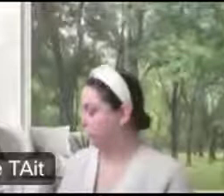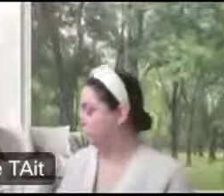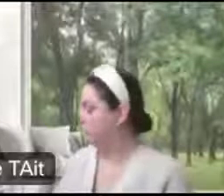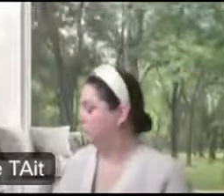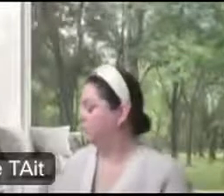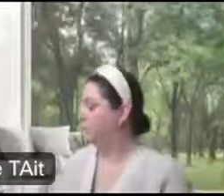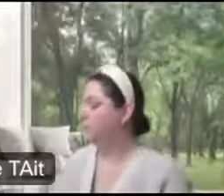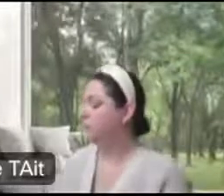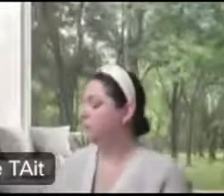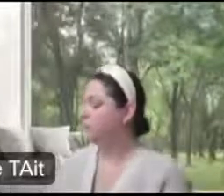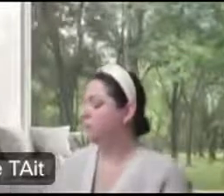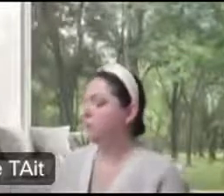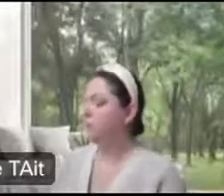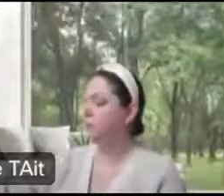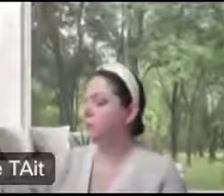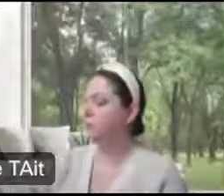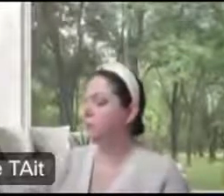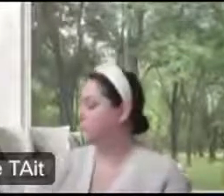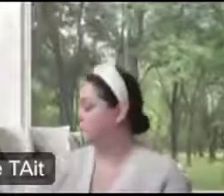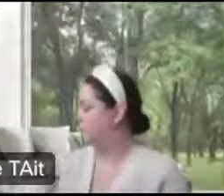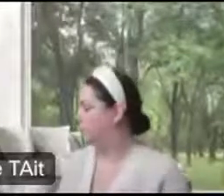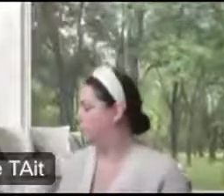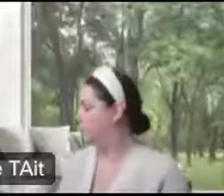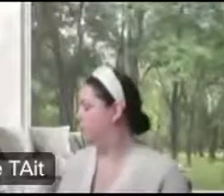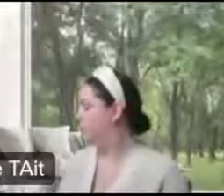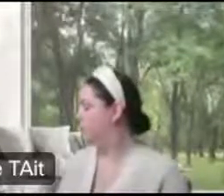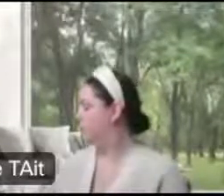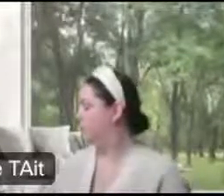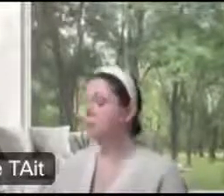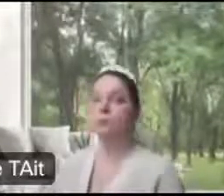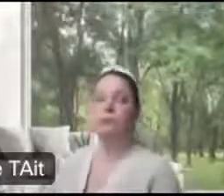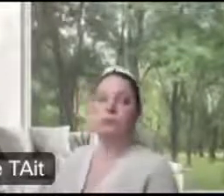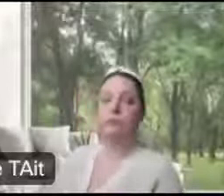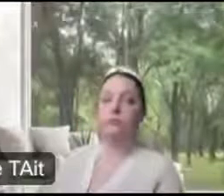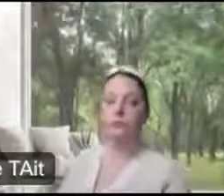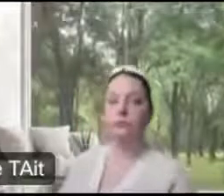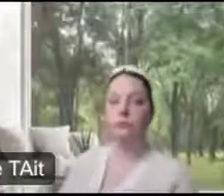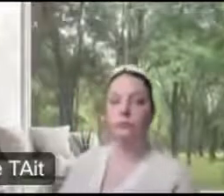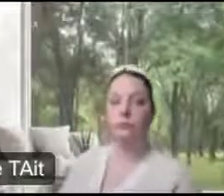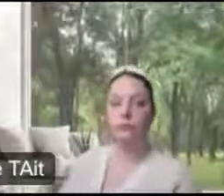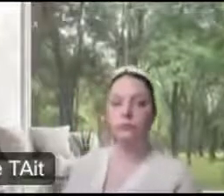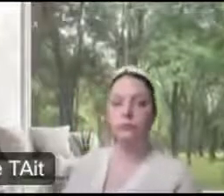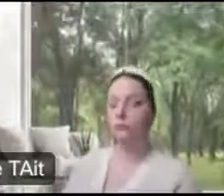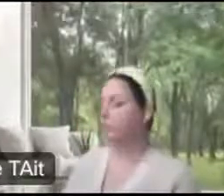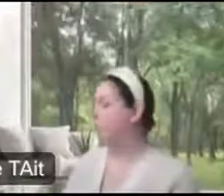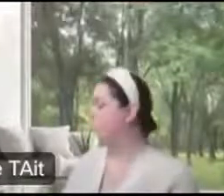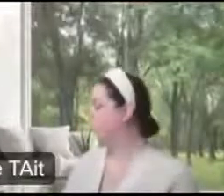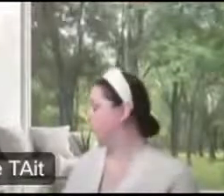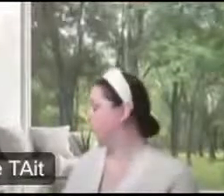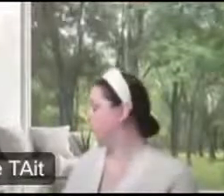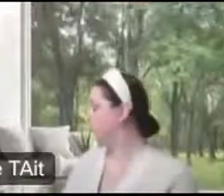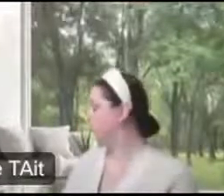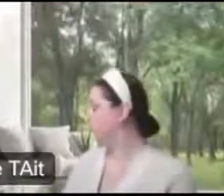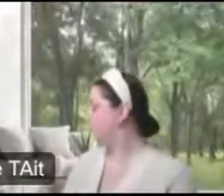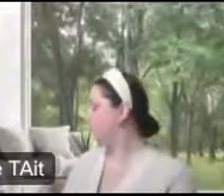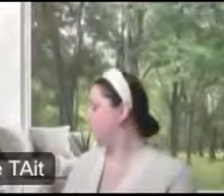hey, a mistake was made, but really using that SIR to assess for additional services, right? Assessing for should systems change?